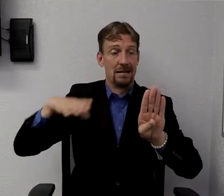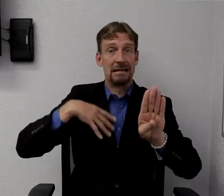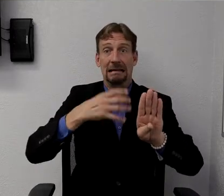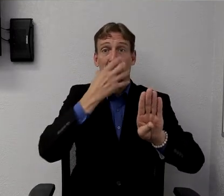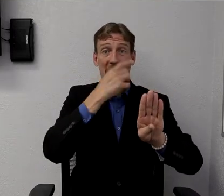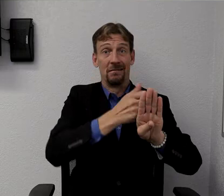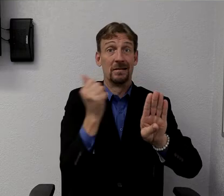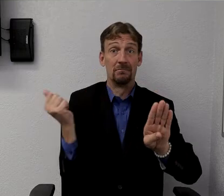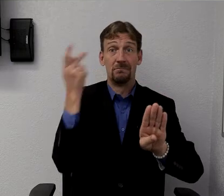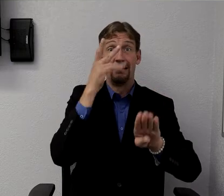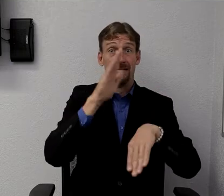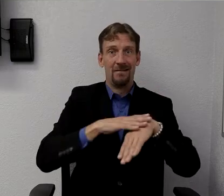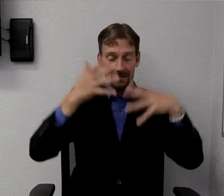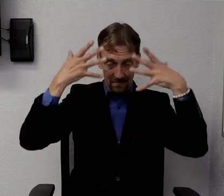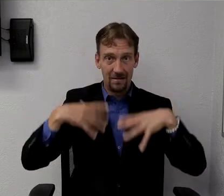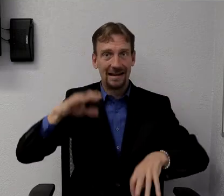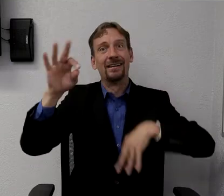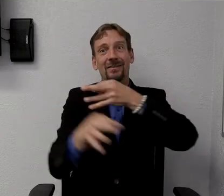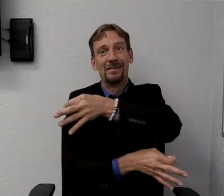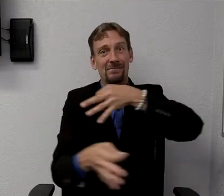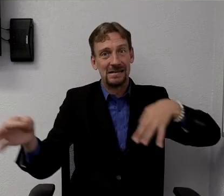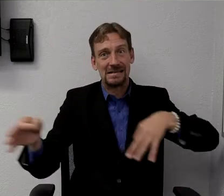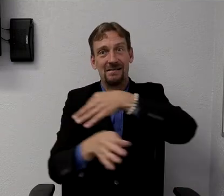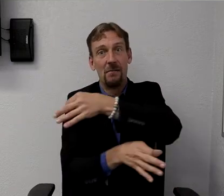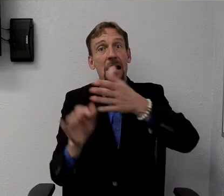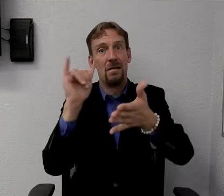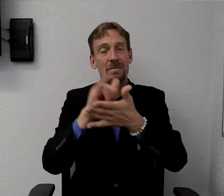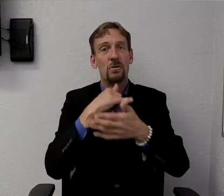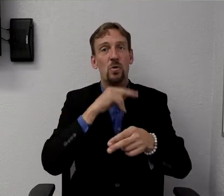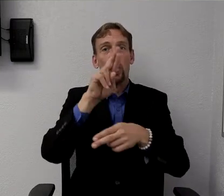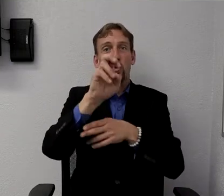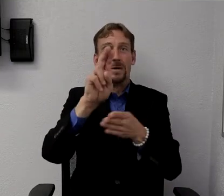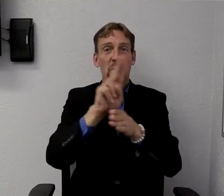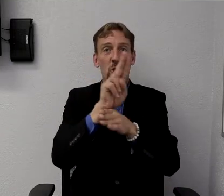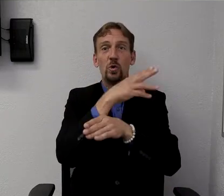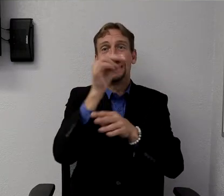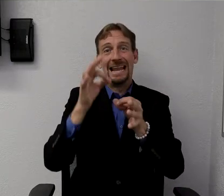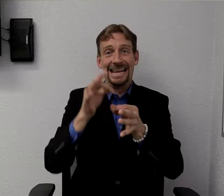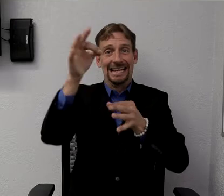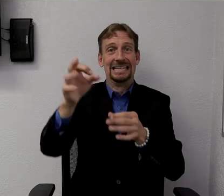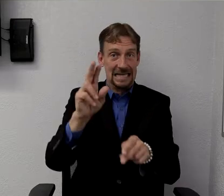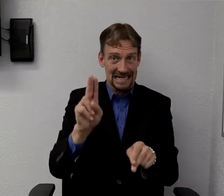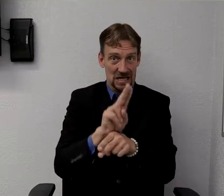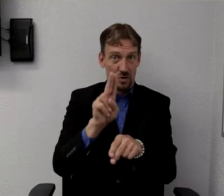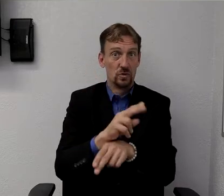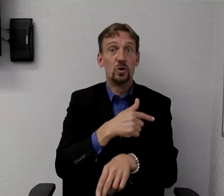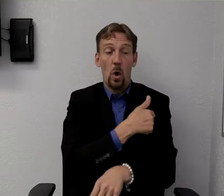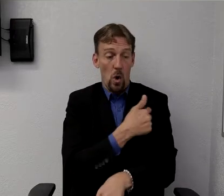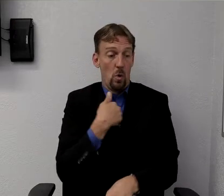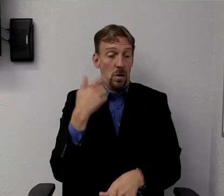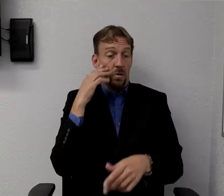that's kind of the reuse, the extended use. And they'll do that until, if the